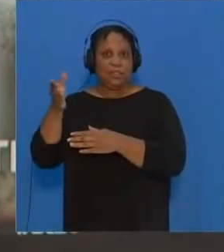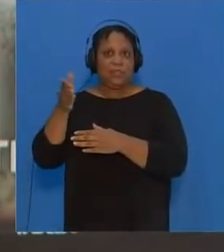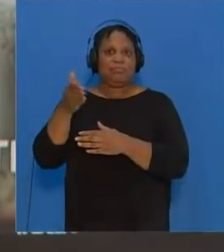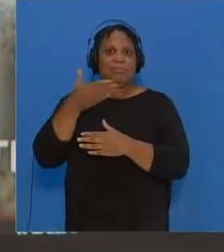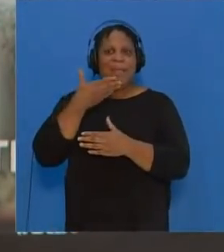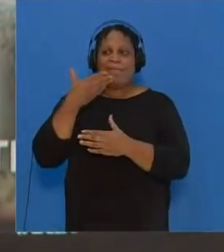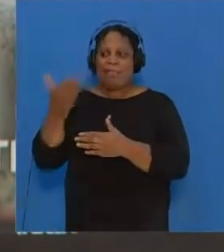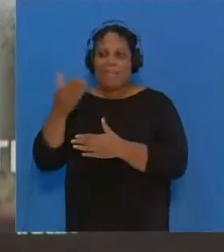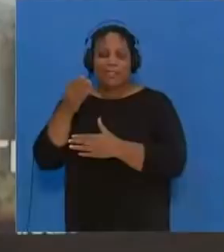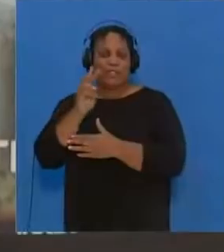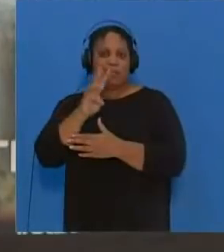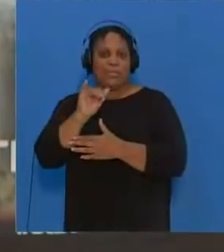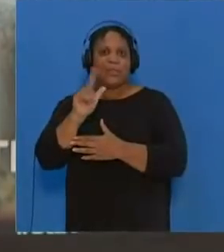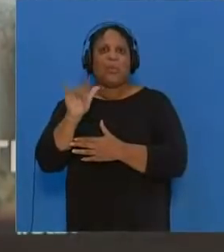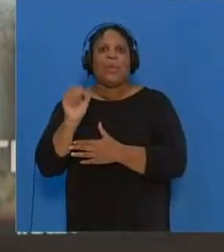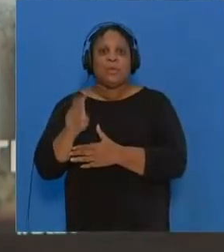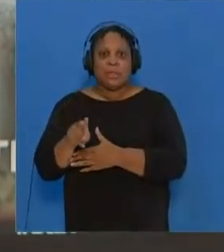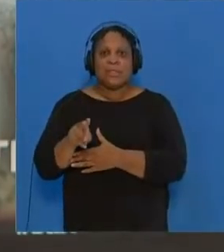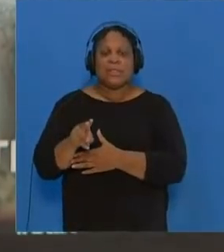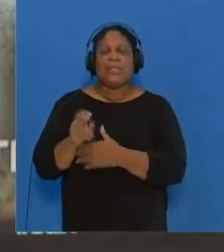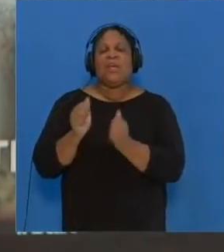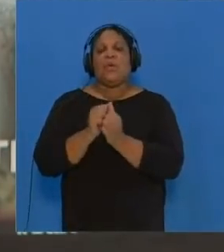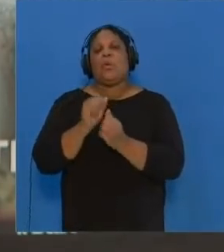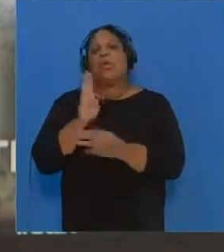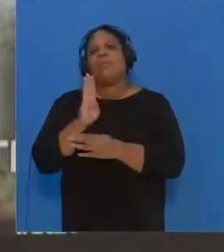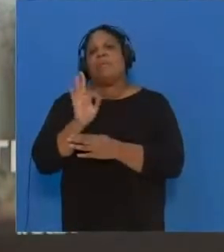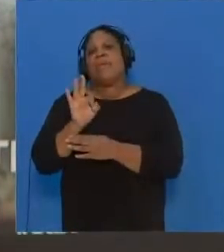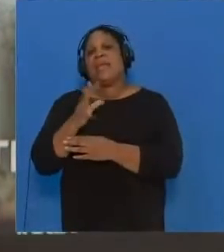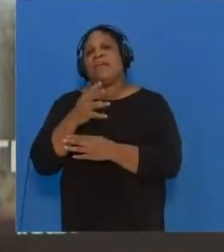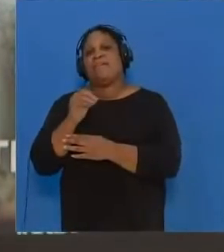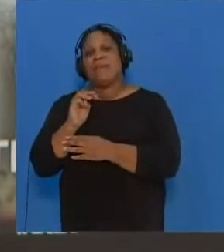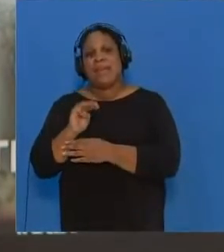Sir, with the BFNM pension